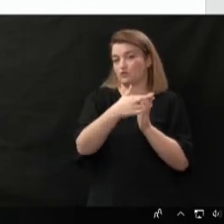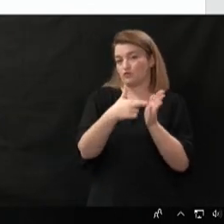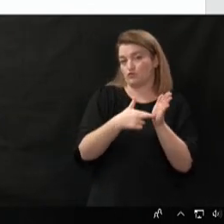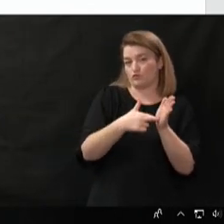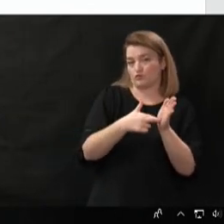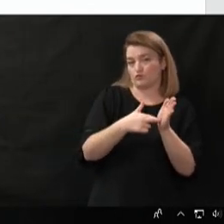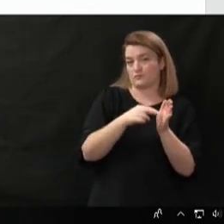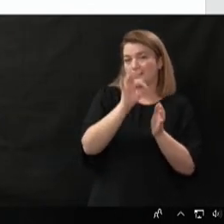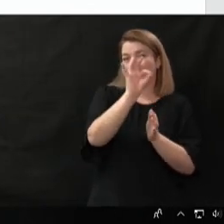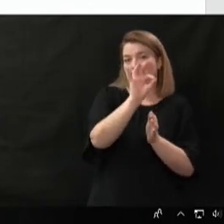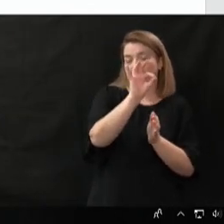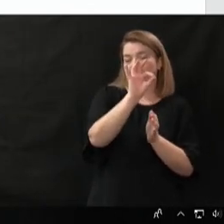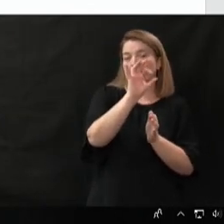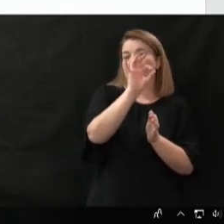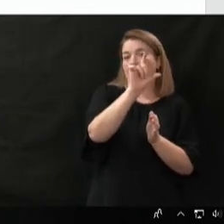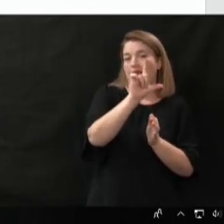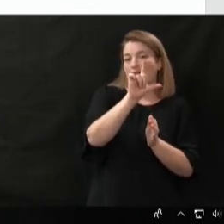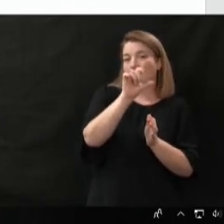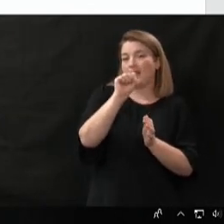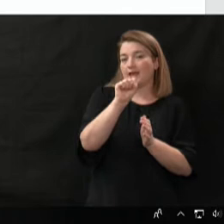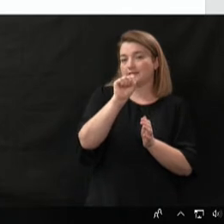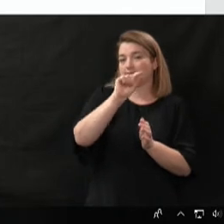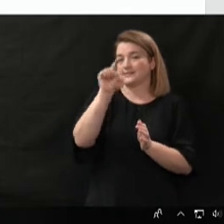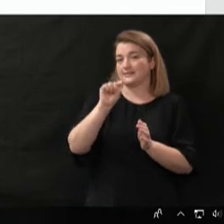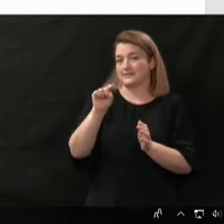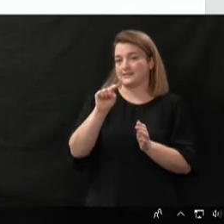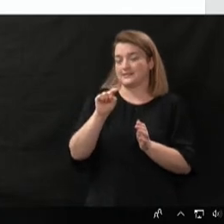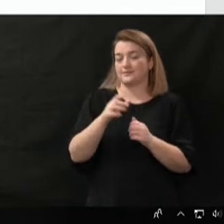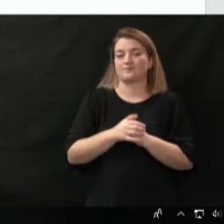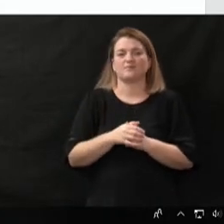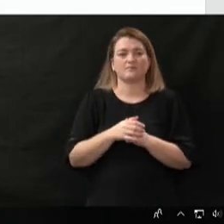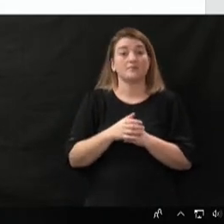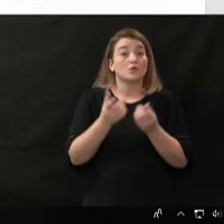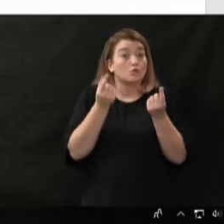Z. And it's to protect that short vowel.